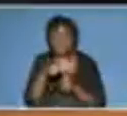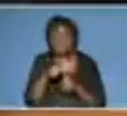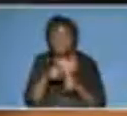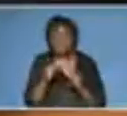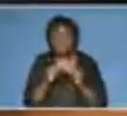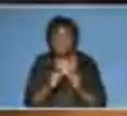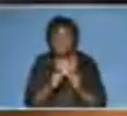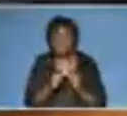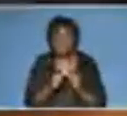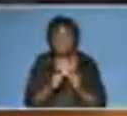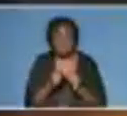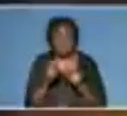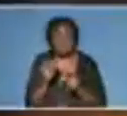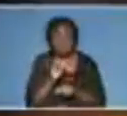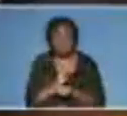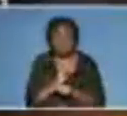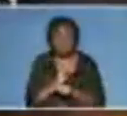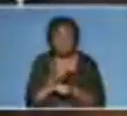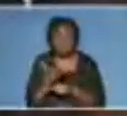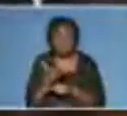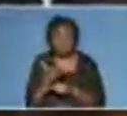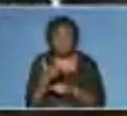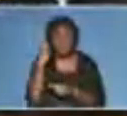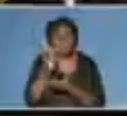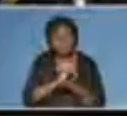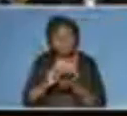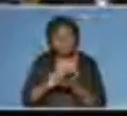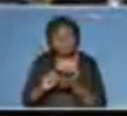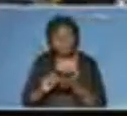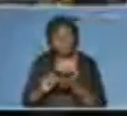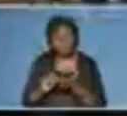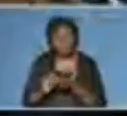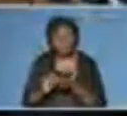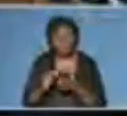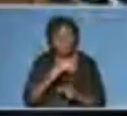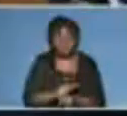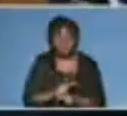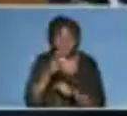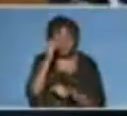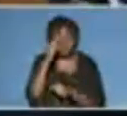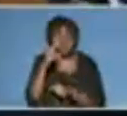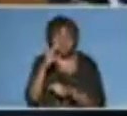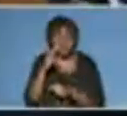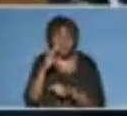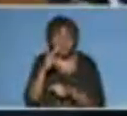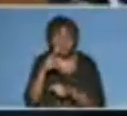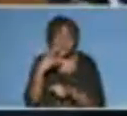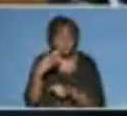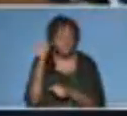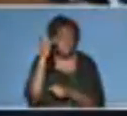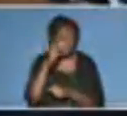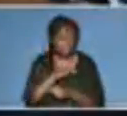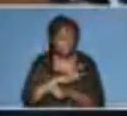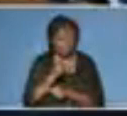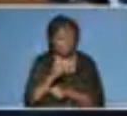the Honorable Alfred Sears, along with Labor Minister, the Honorable Keith Bell. All staff, from the executives to the